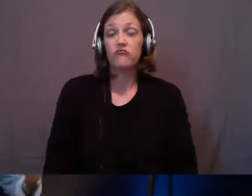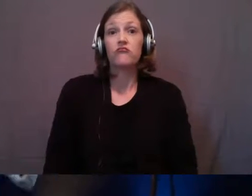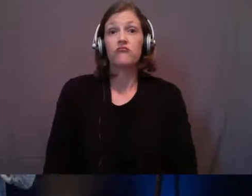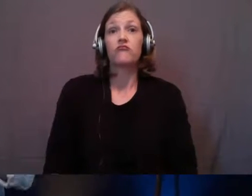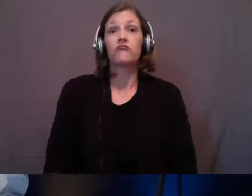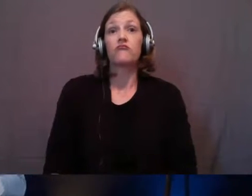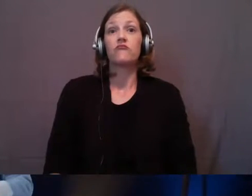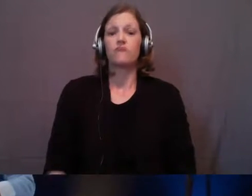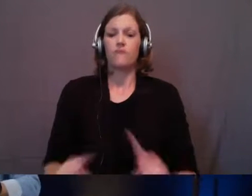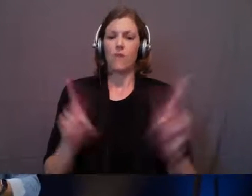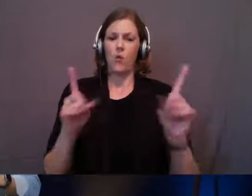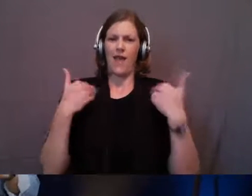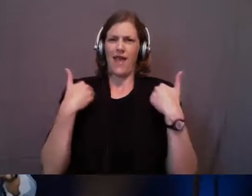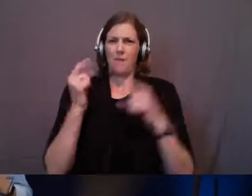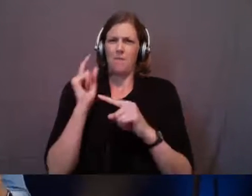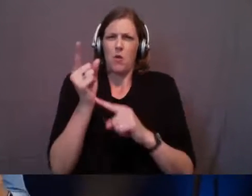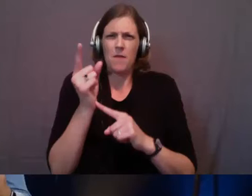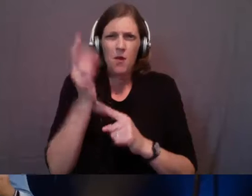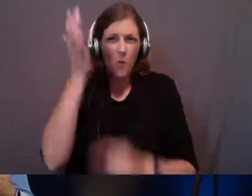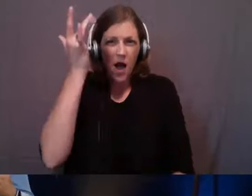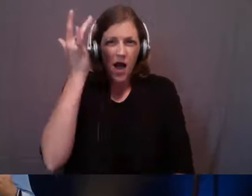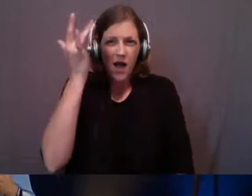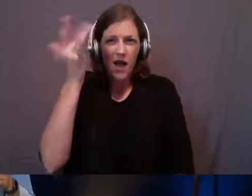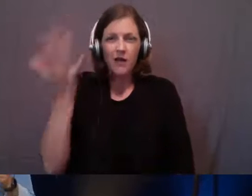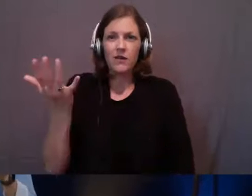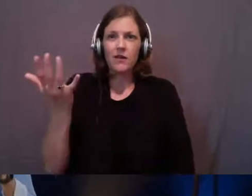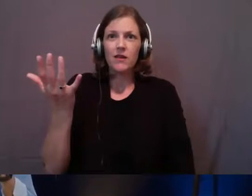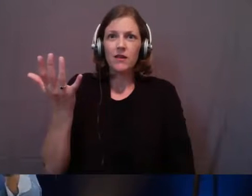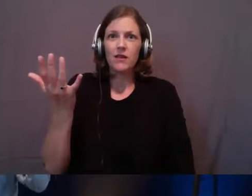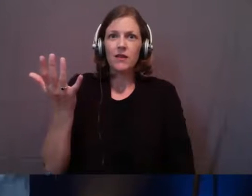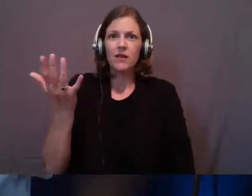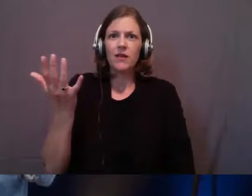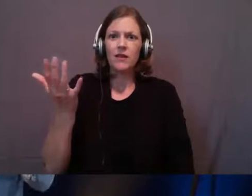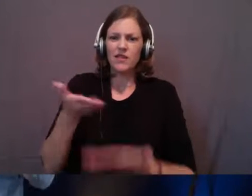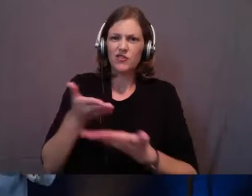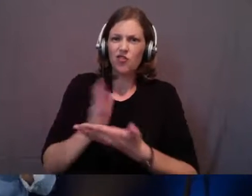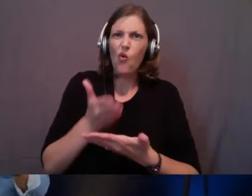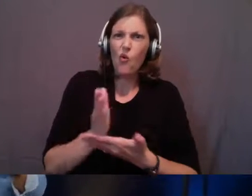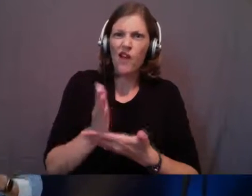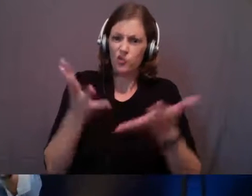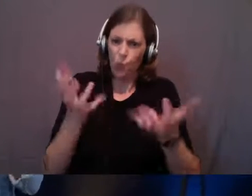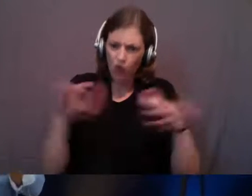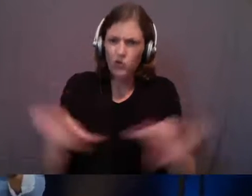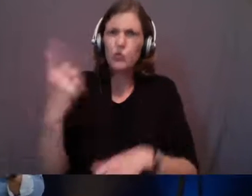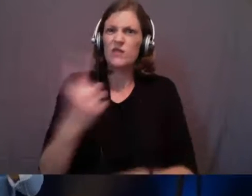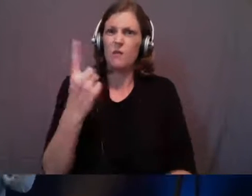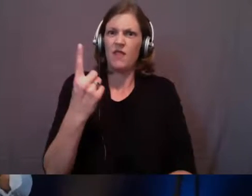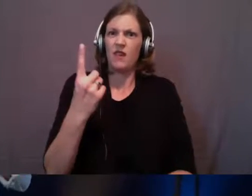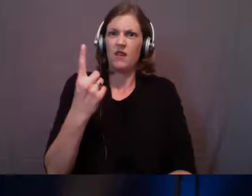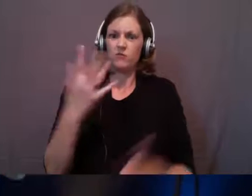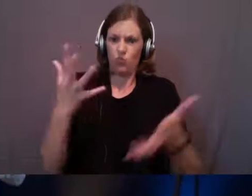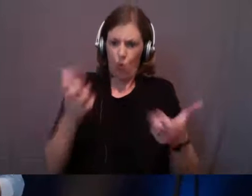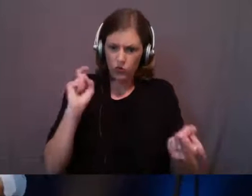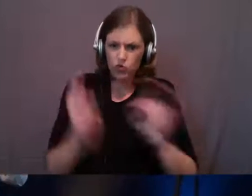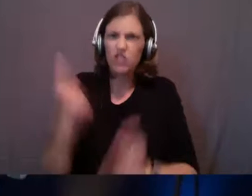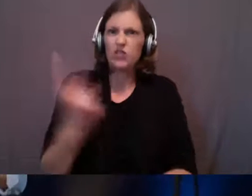And yet we had this moment because it's okay to want to do something and make change out of righteousness, something that